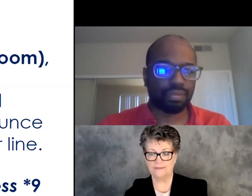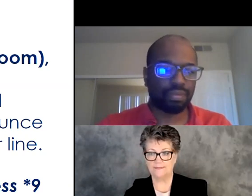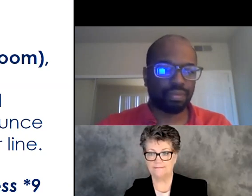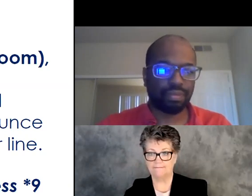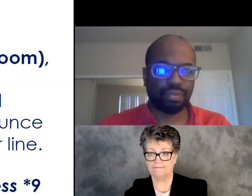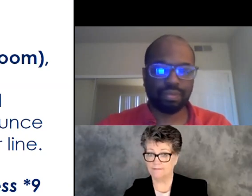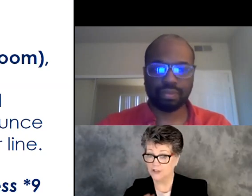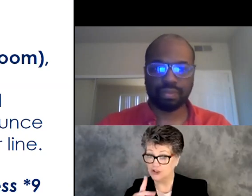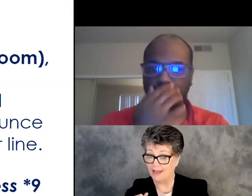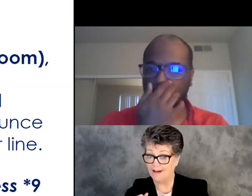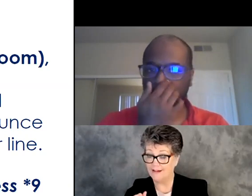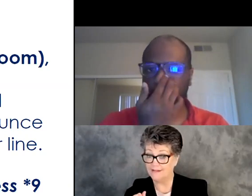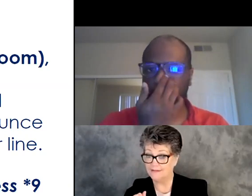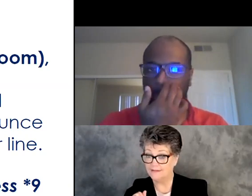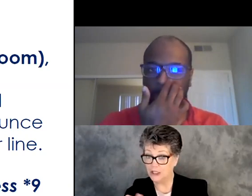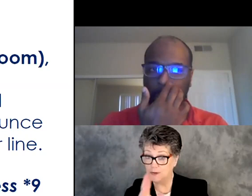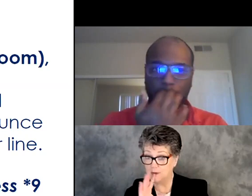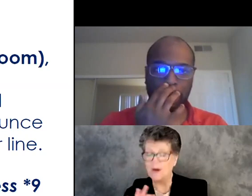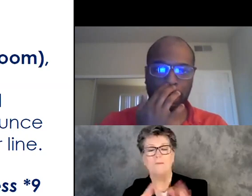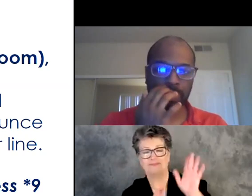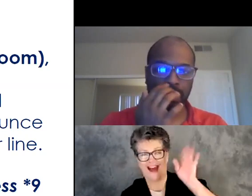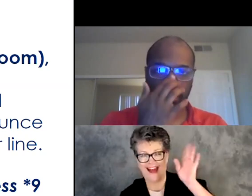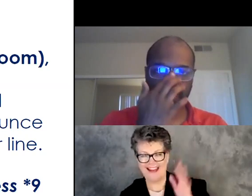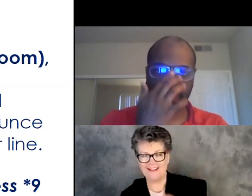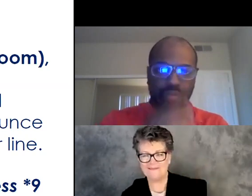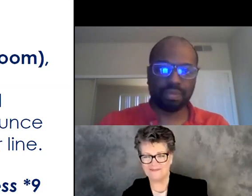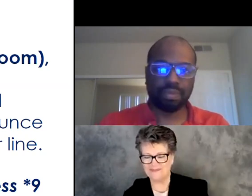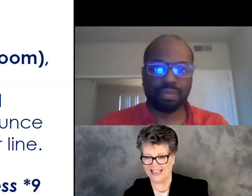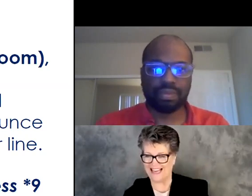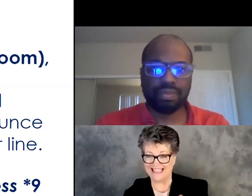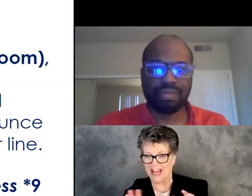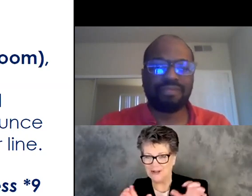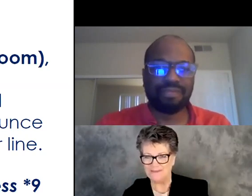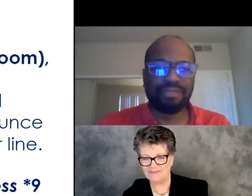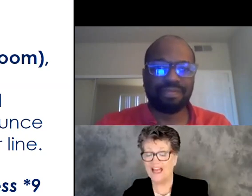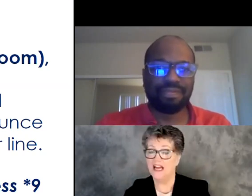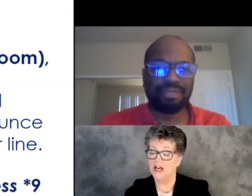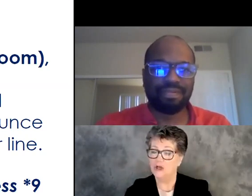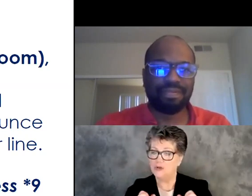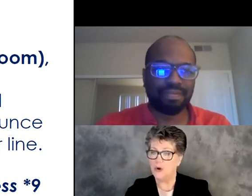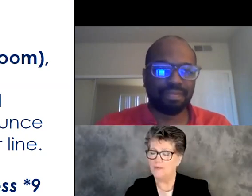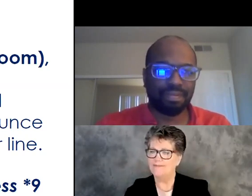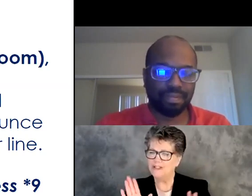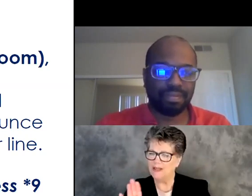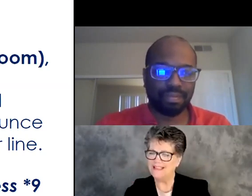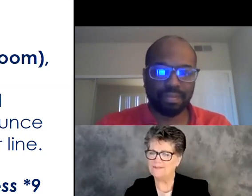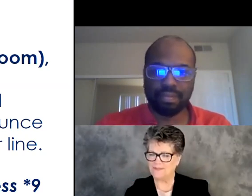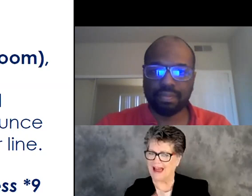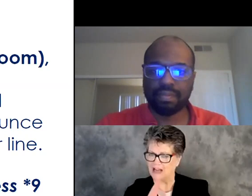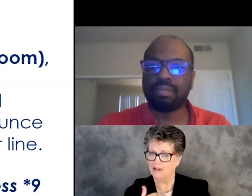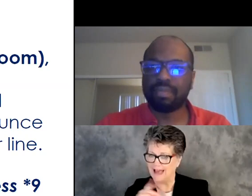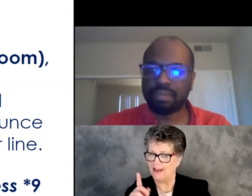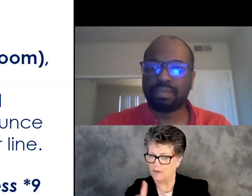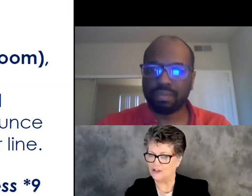Shella, are you able to speak? Hey, hi. How you doing? So listen, I actually had a